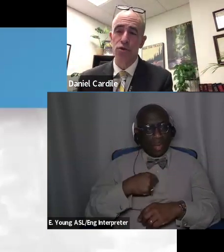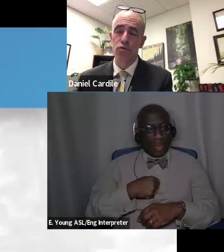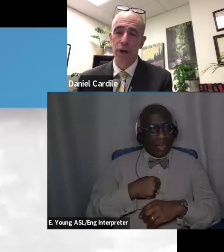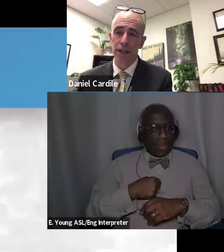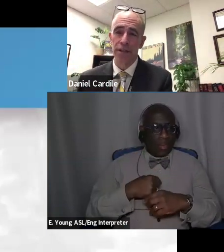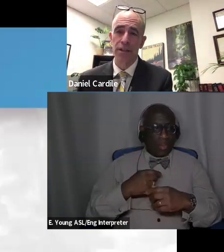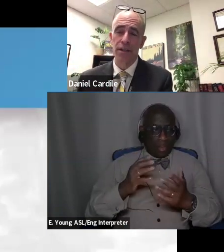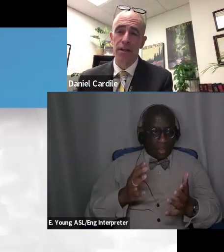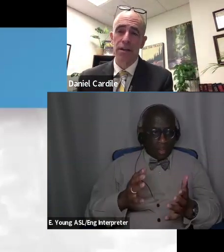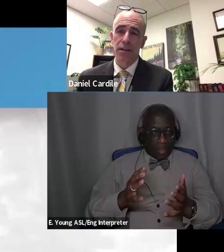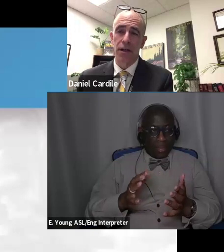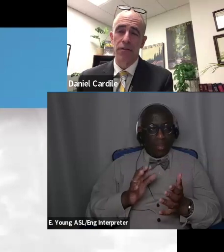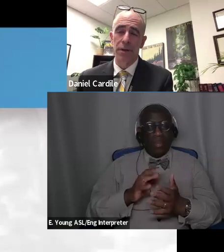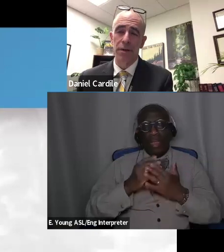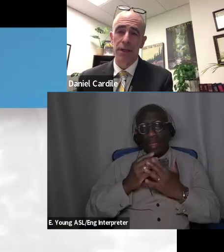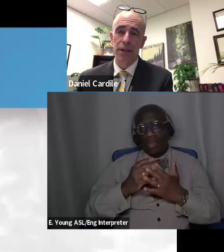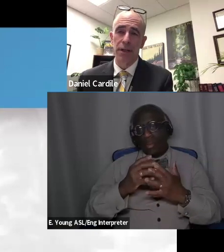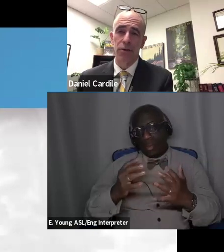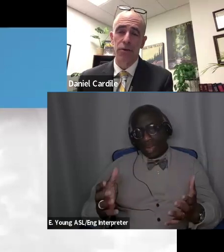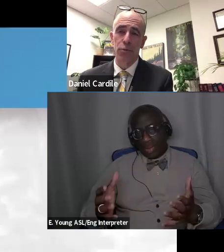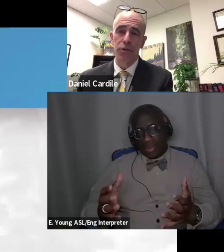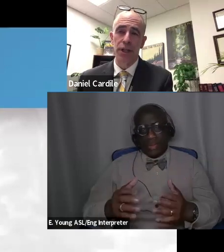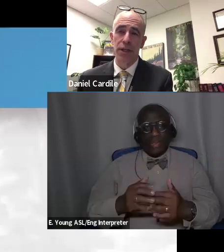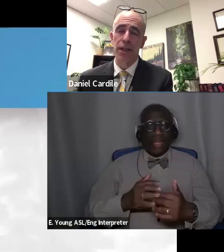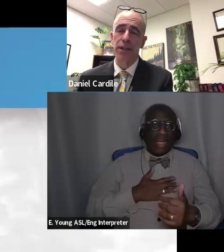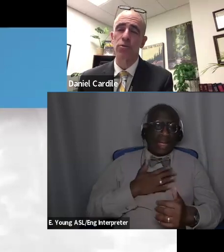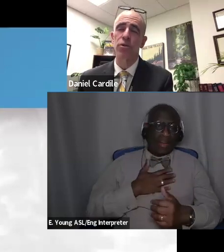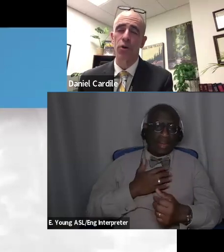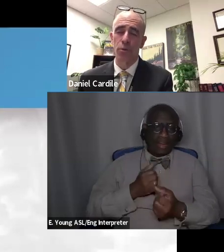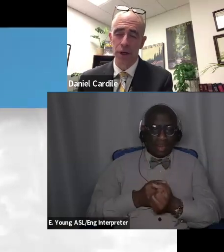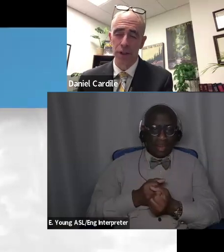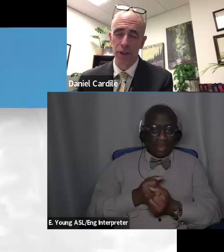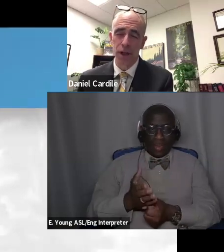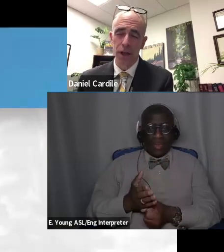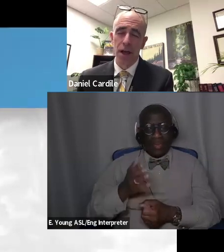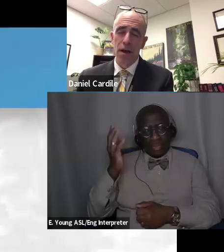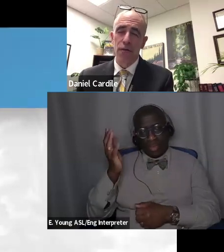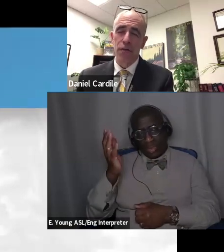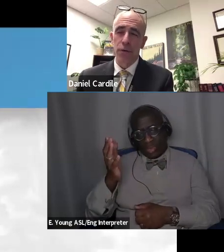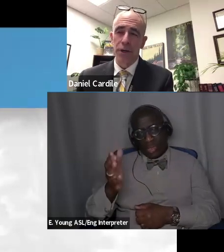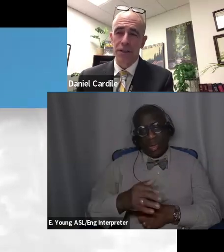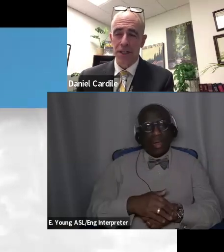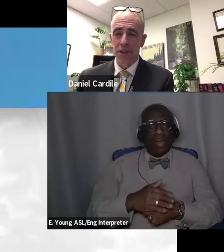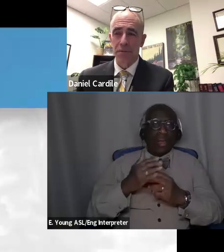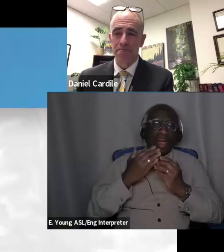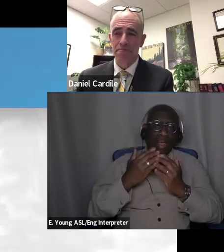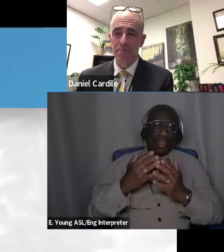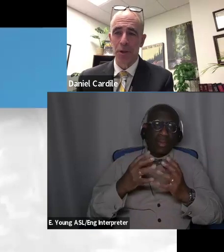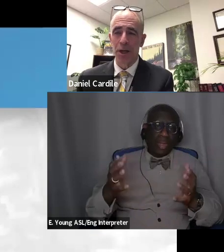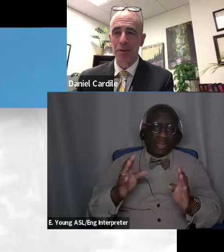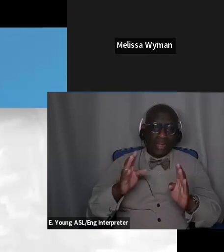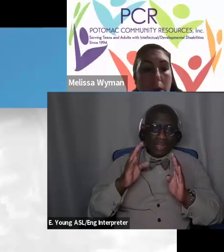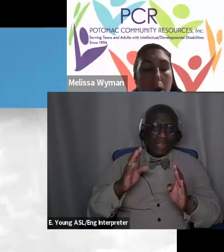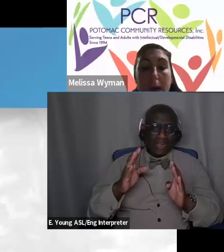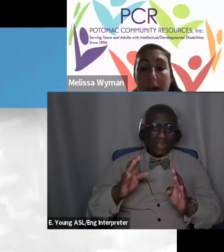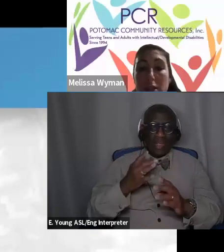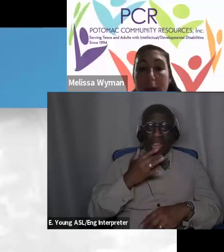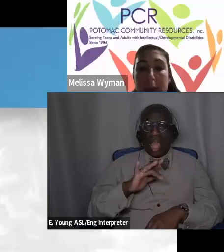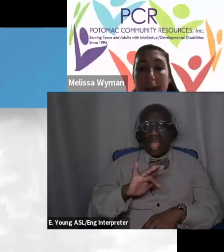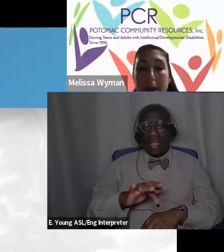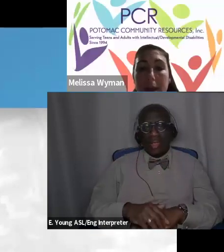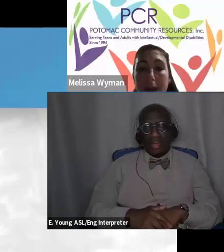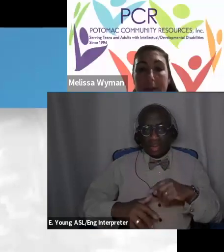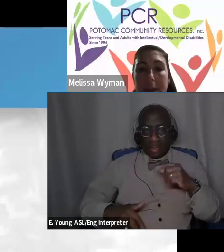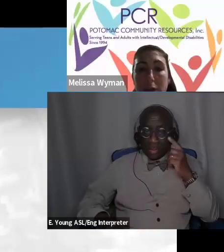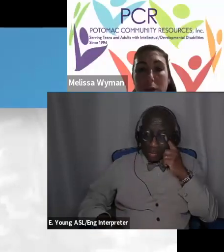It is a great delight for me to be here to present. Thank you so much for your attention. Good luck. Okay, so